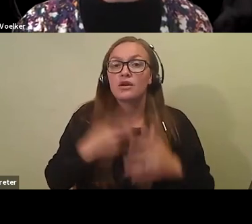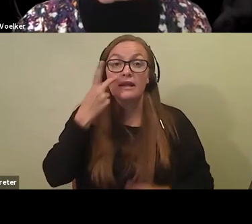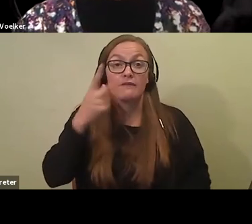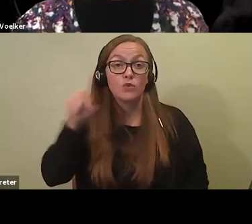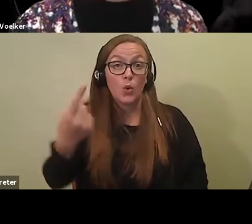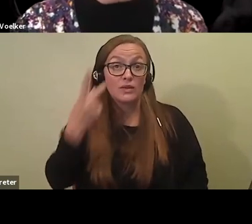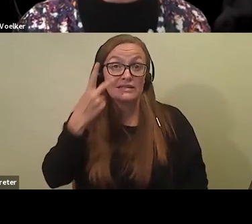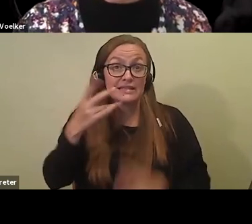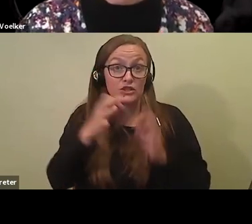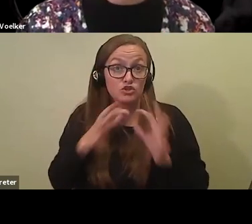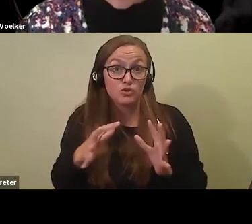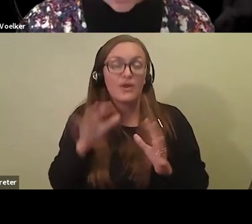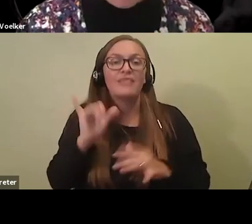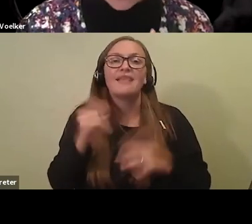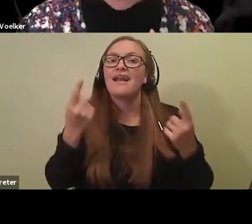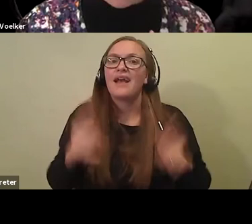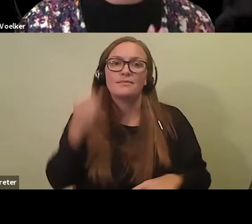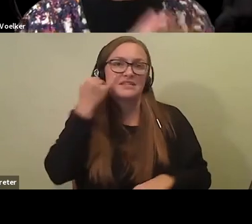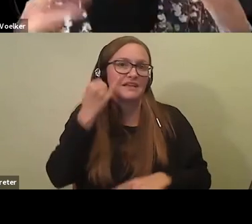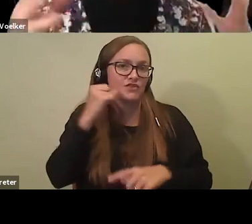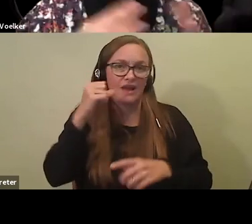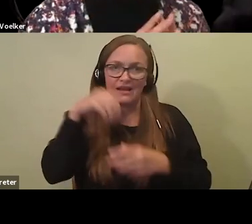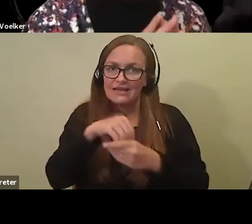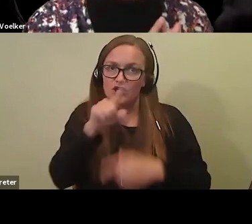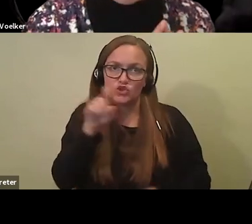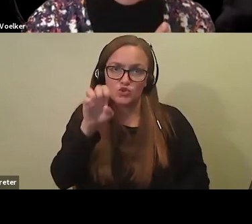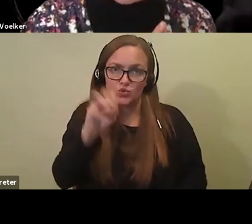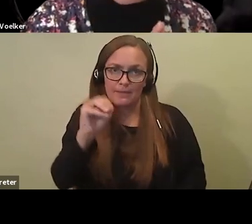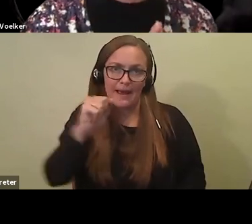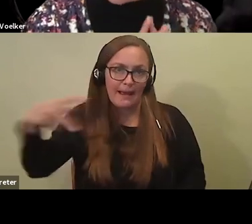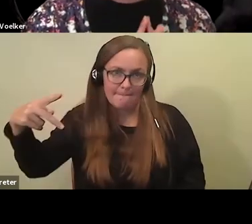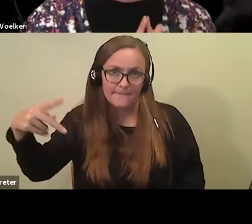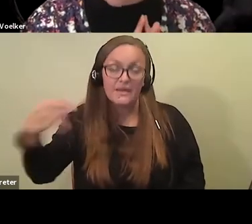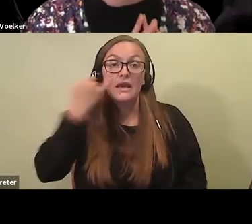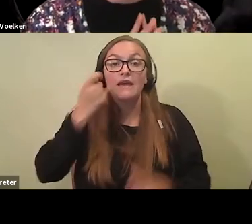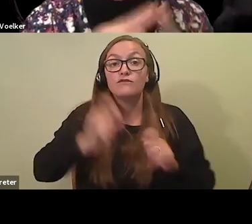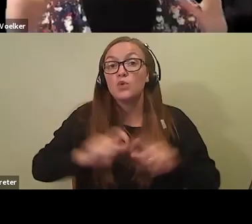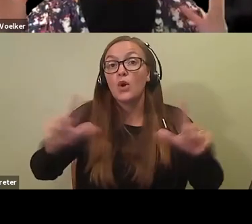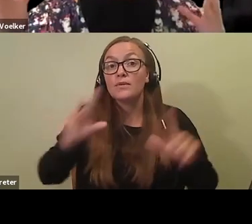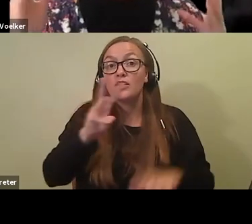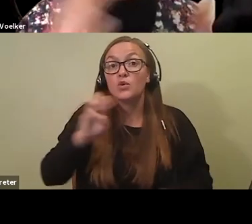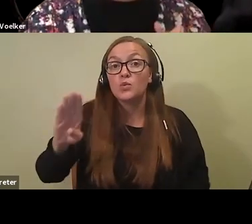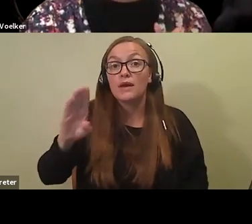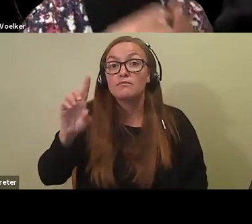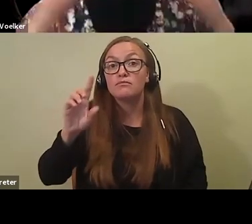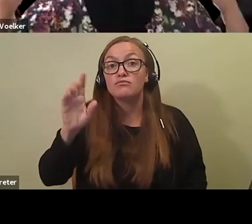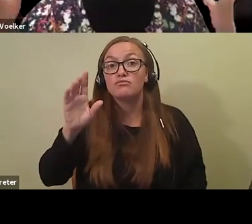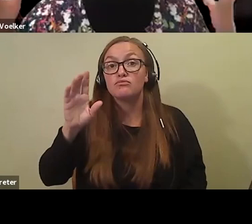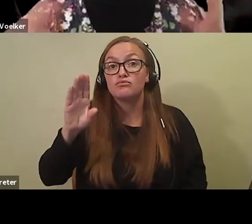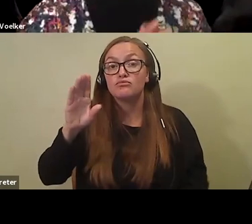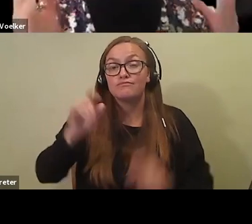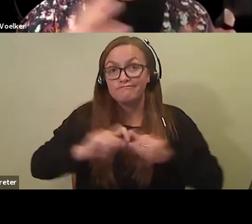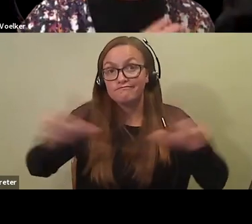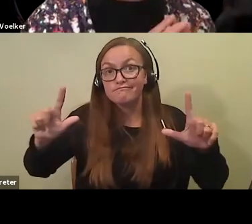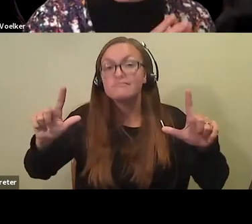interpreter, that happens if you're not in the Zoom app. So if you opened it in a web browser, you will actually lose the gallery view function, which allows you to